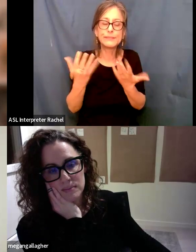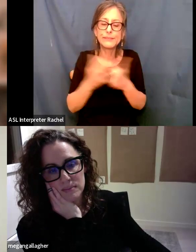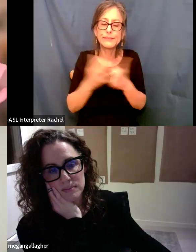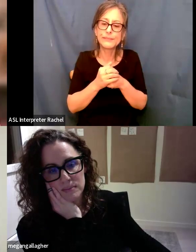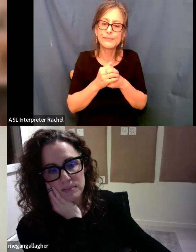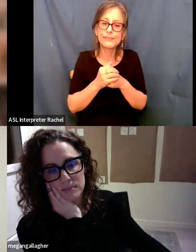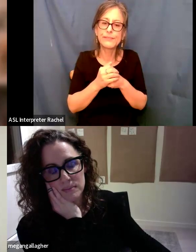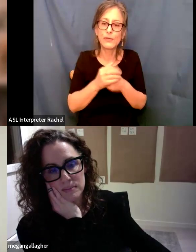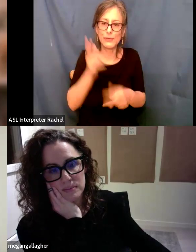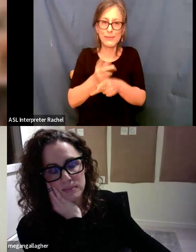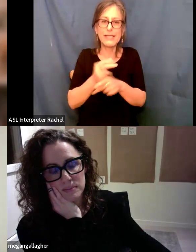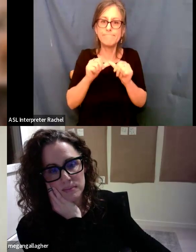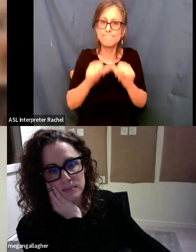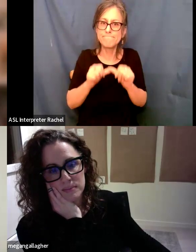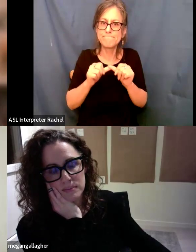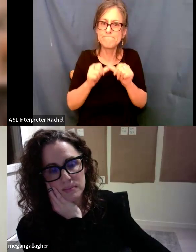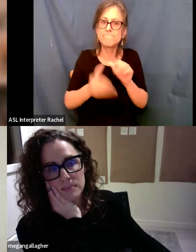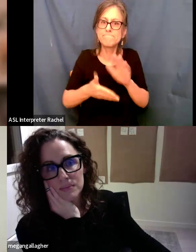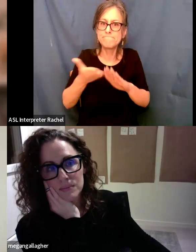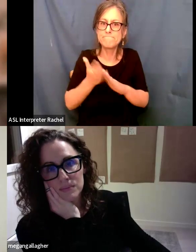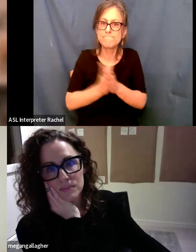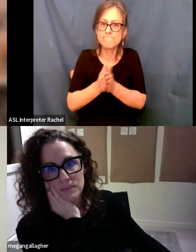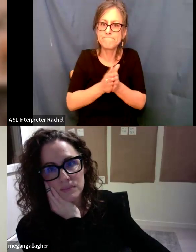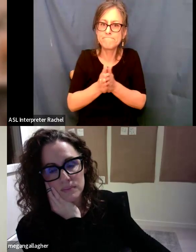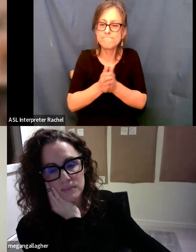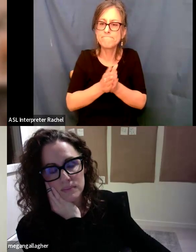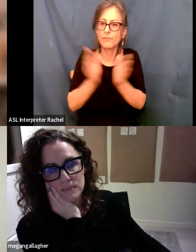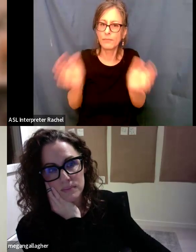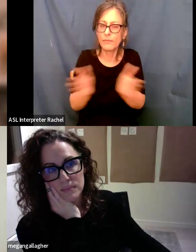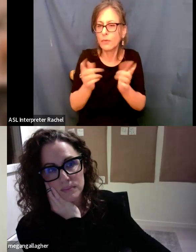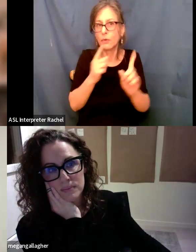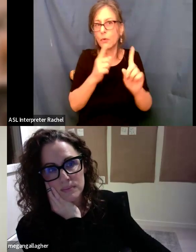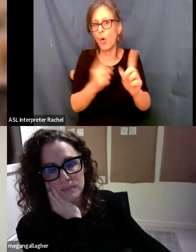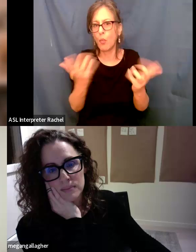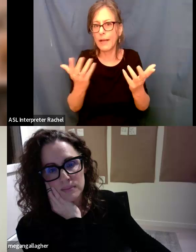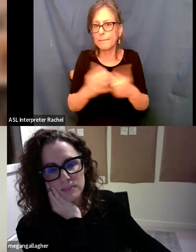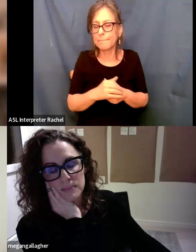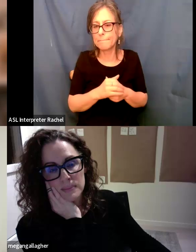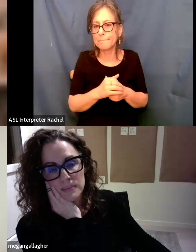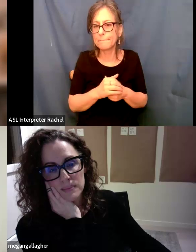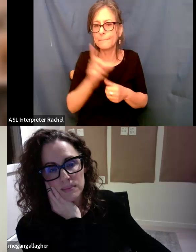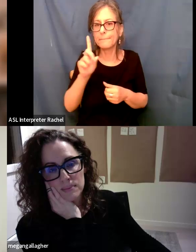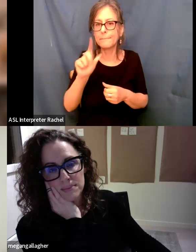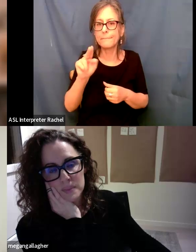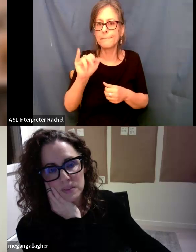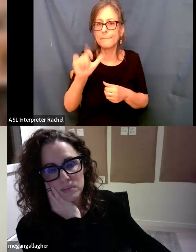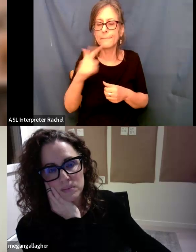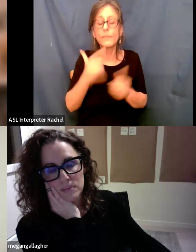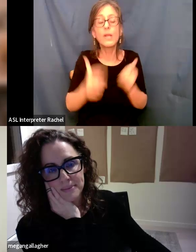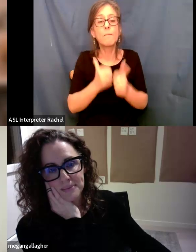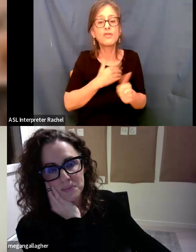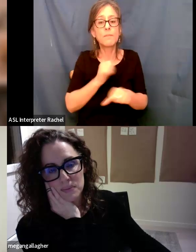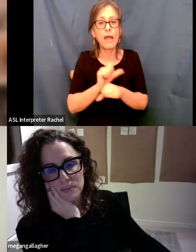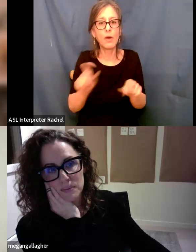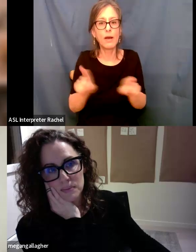the keeping this moving this forward Mm. ideally? Yeah, it's funny because most of my work as an actor